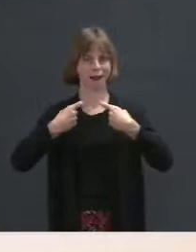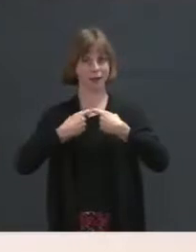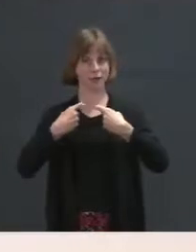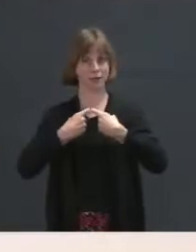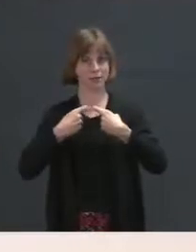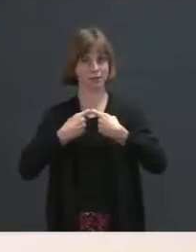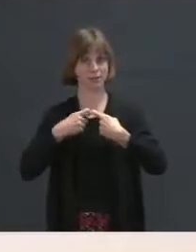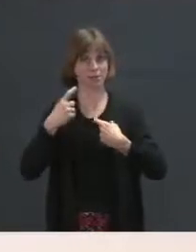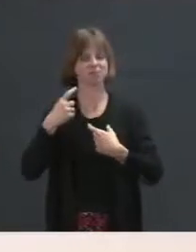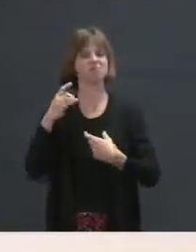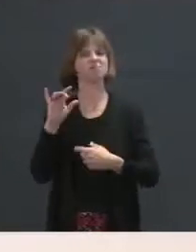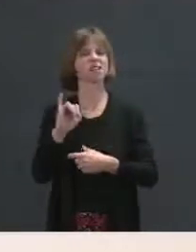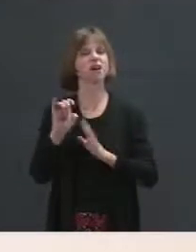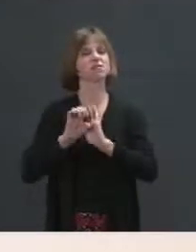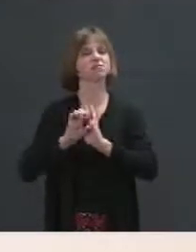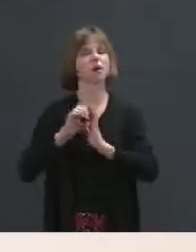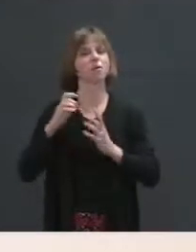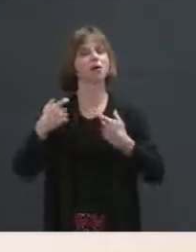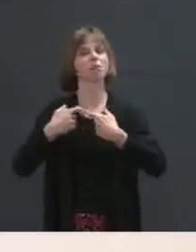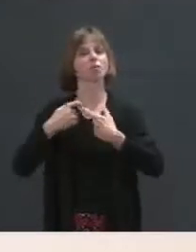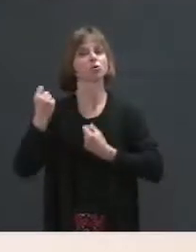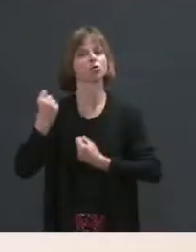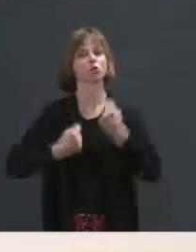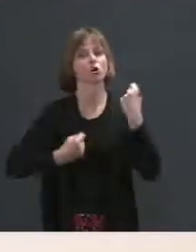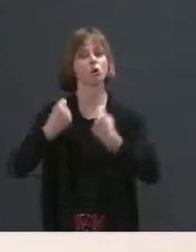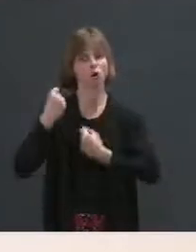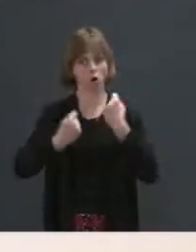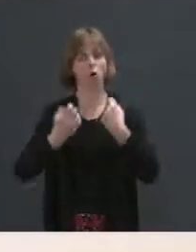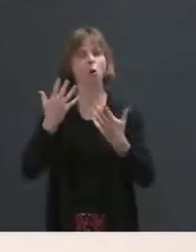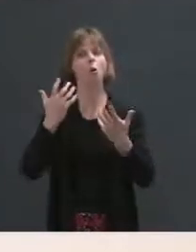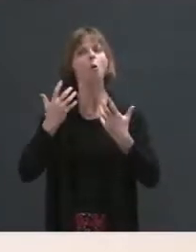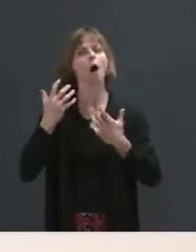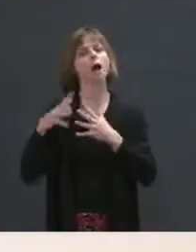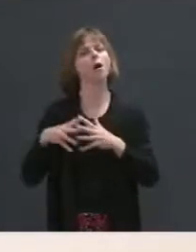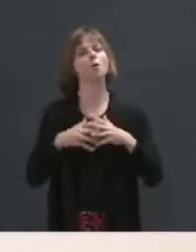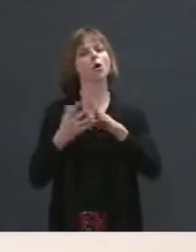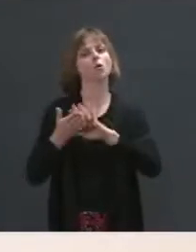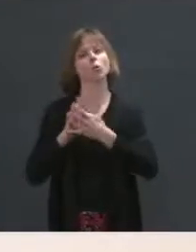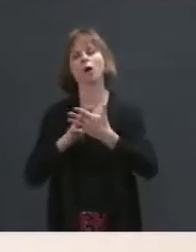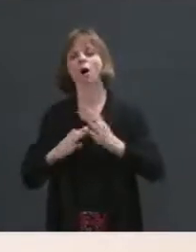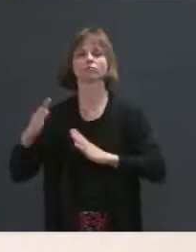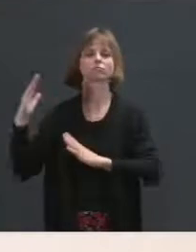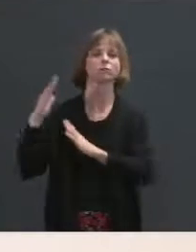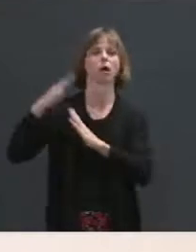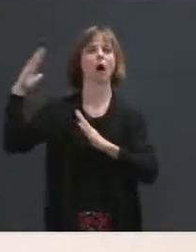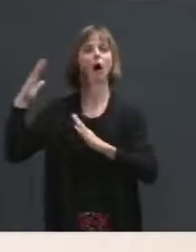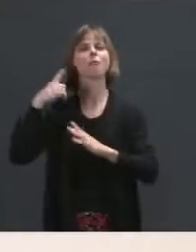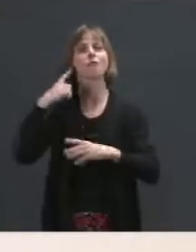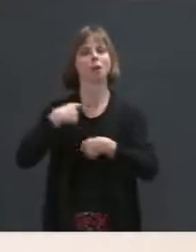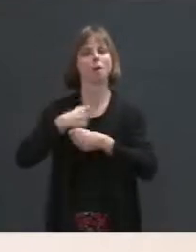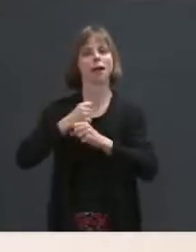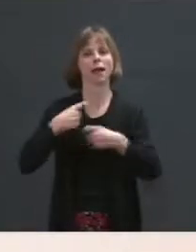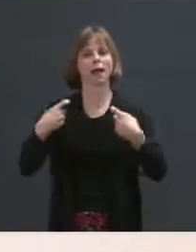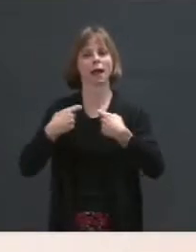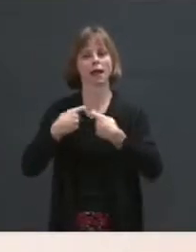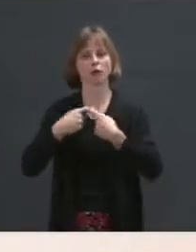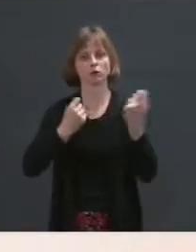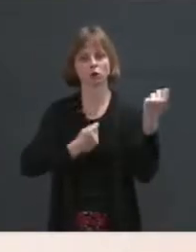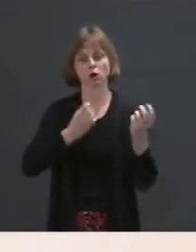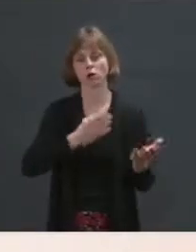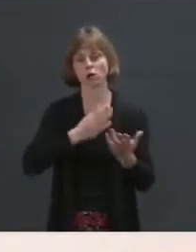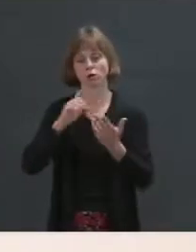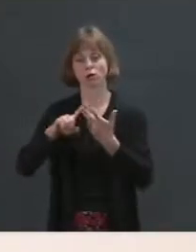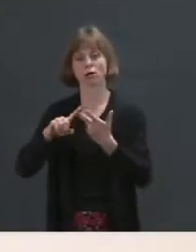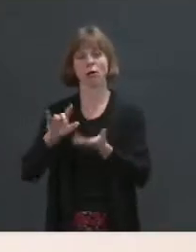electric cars, so that America leads in making next generation electric vehicles, pharmaceuticals and active